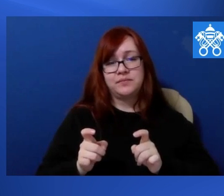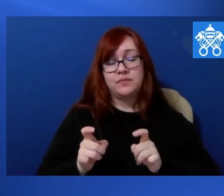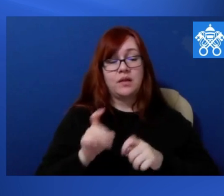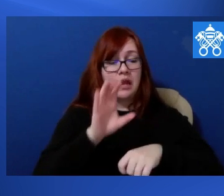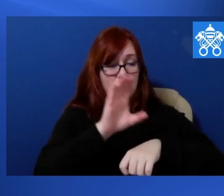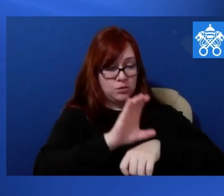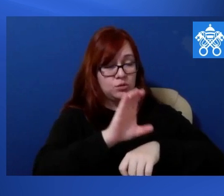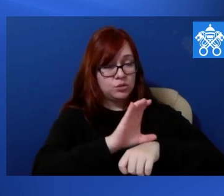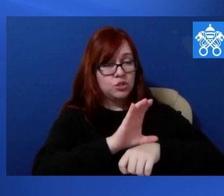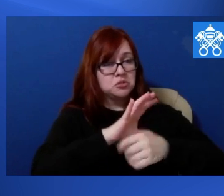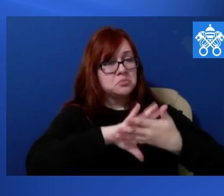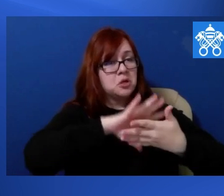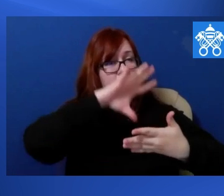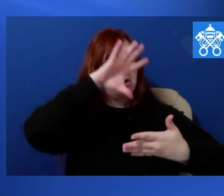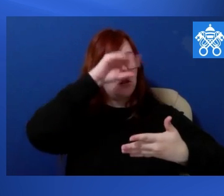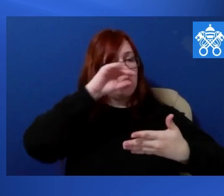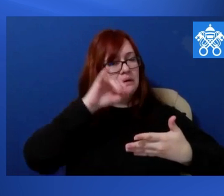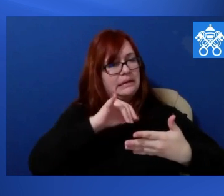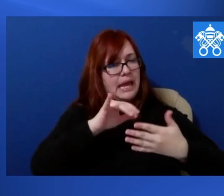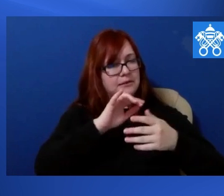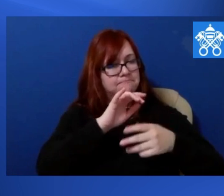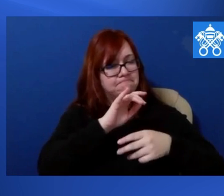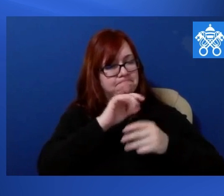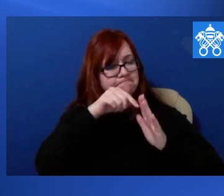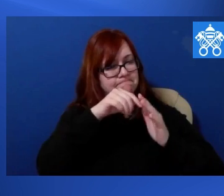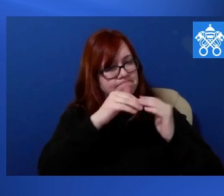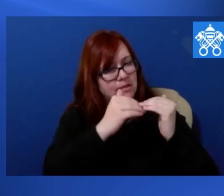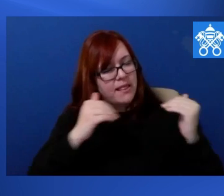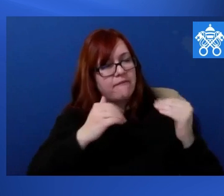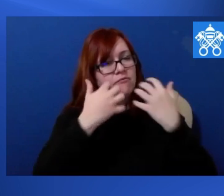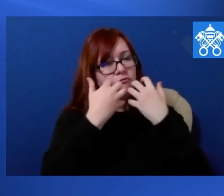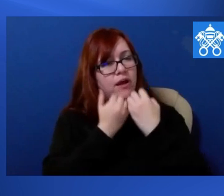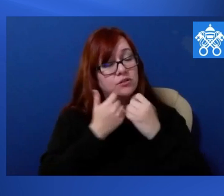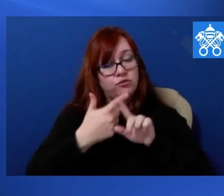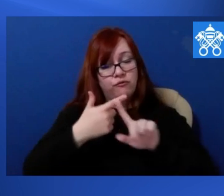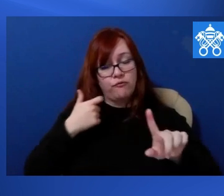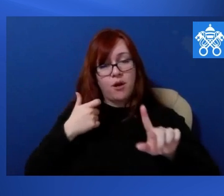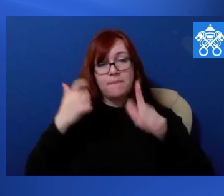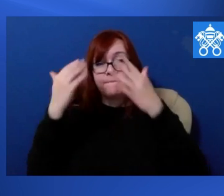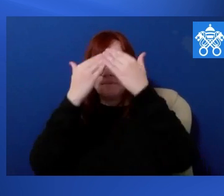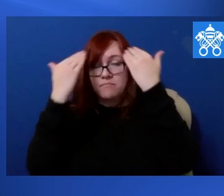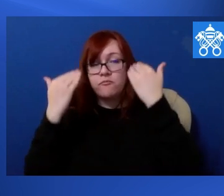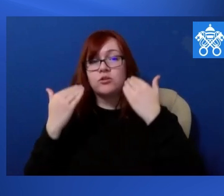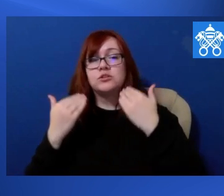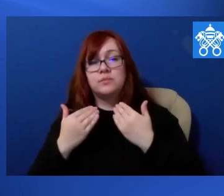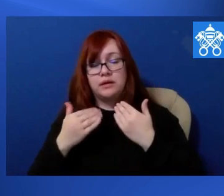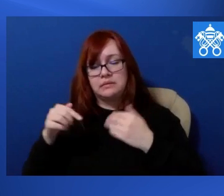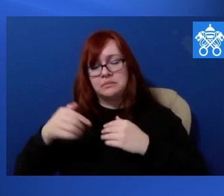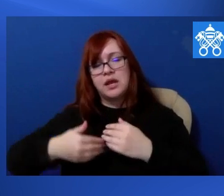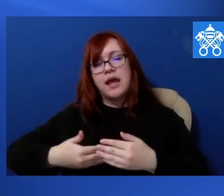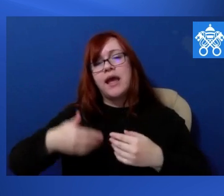And the Church learns this gratitude from the Virgin Mary, and she also learns hope. It comes to